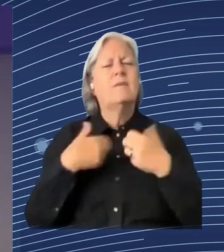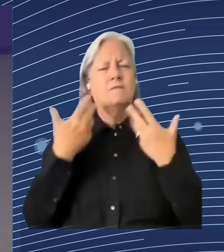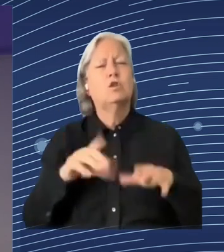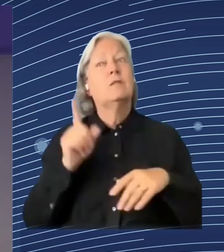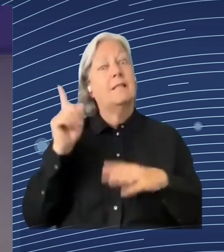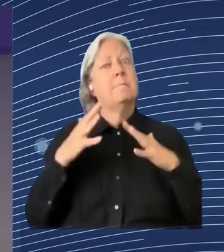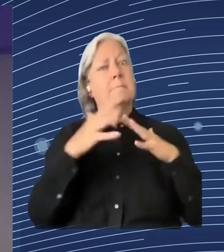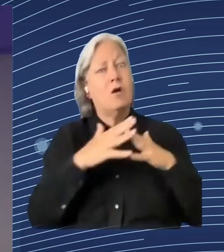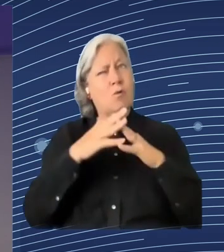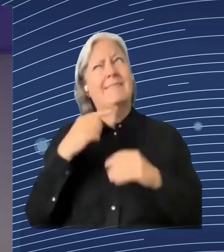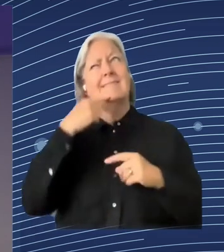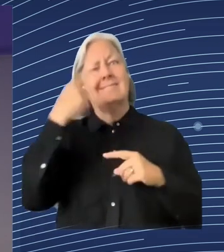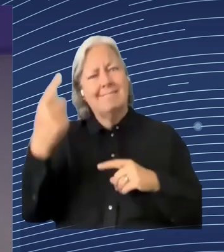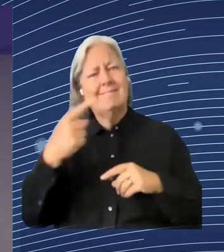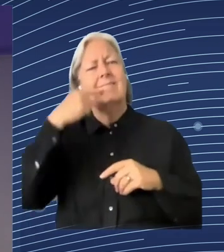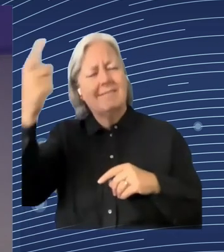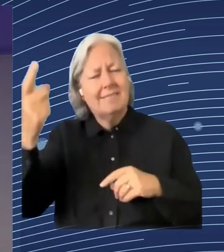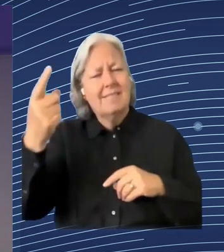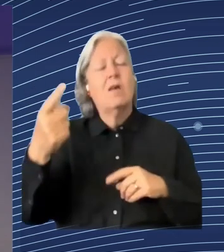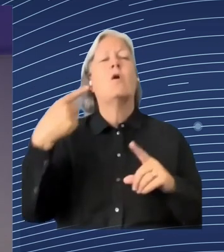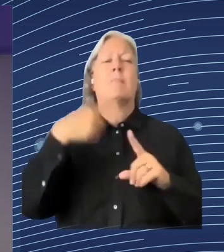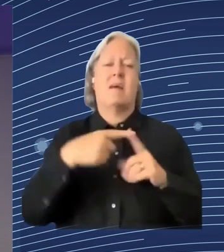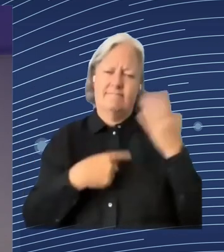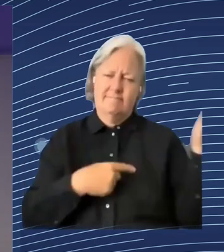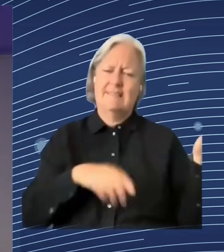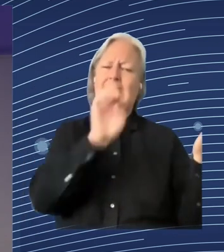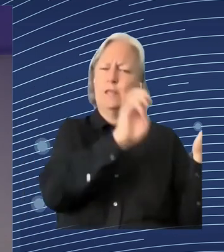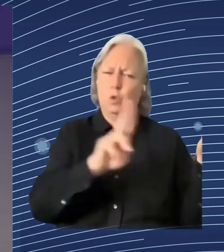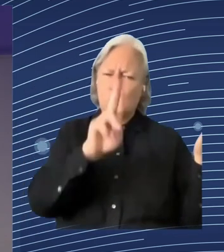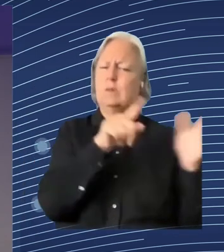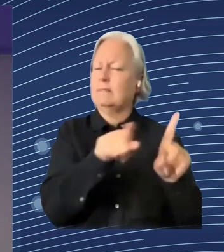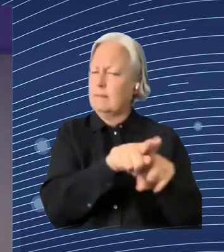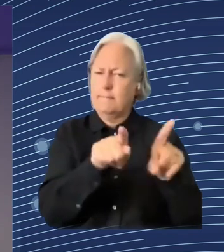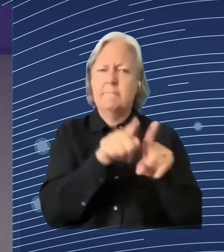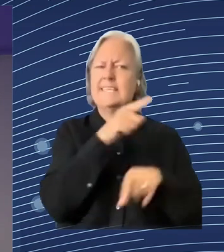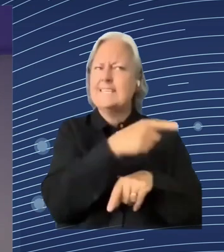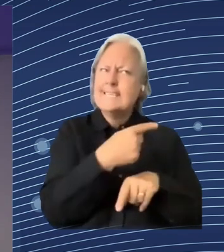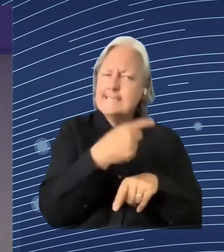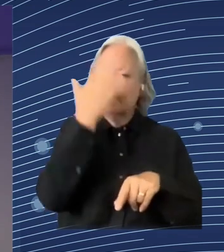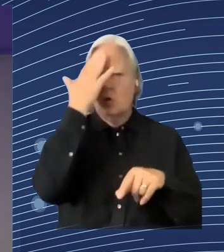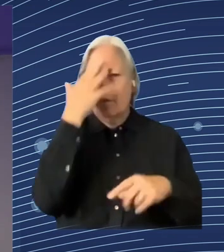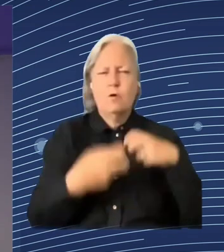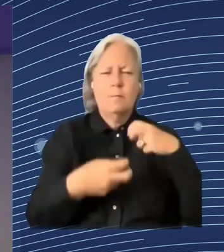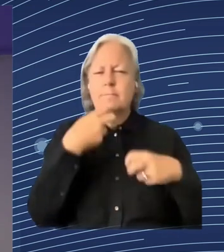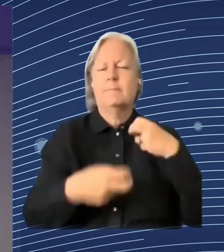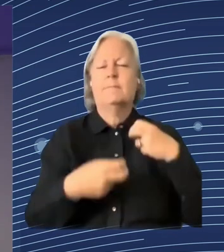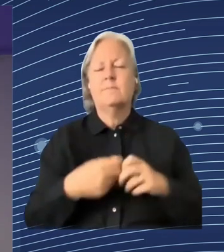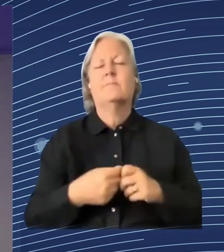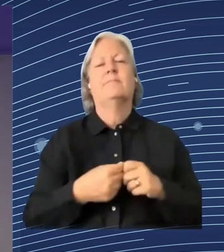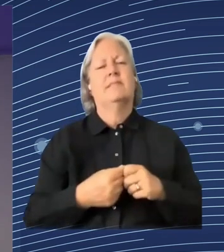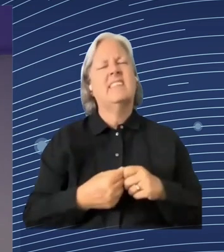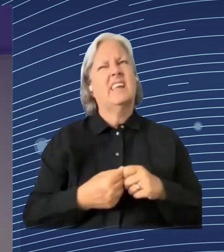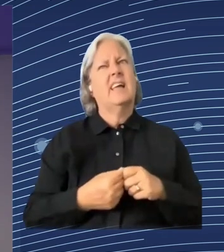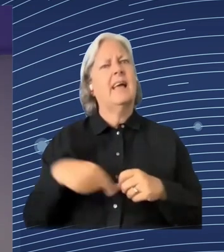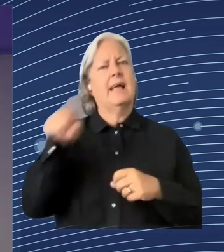wondering definitely by the EU, but this is something that I was really a bit shocked, I would say, and especially